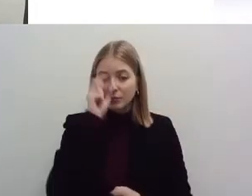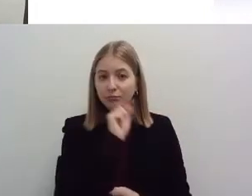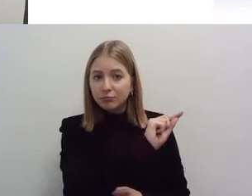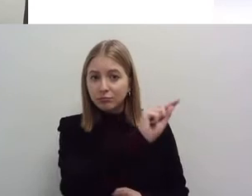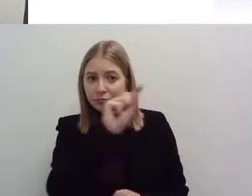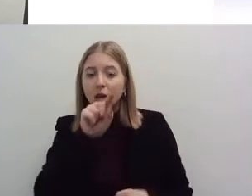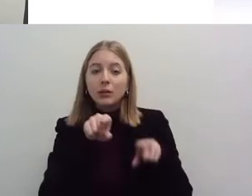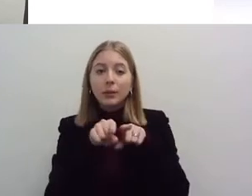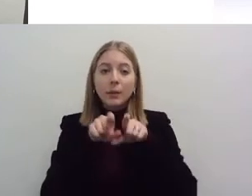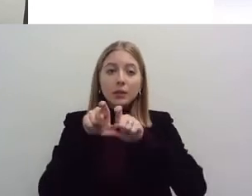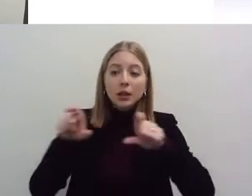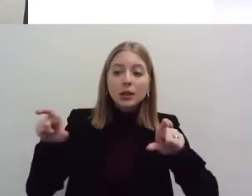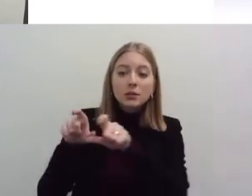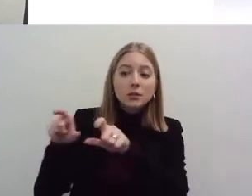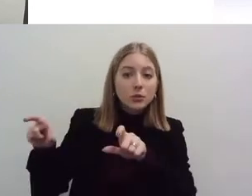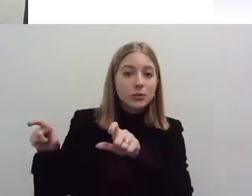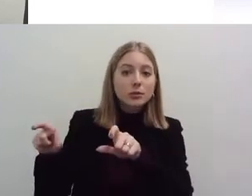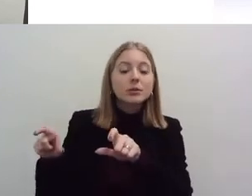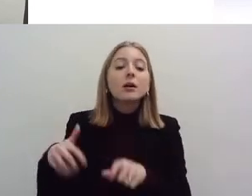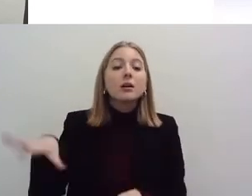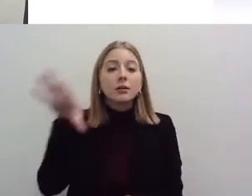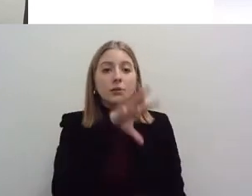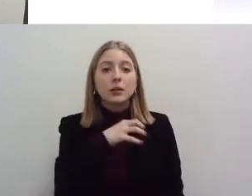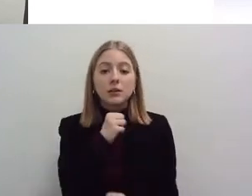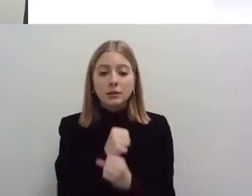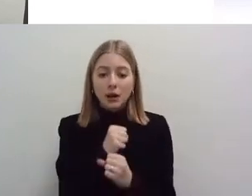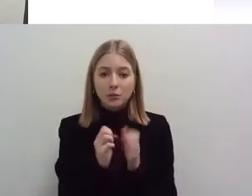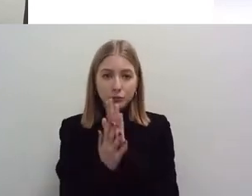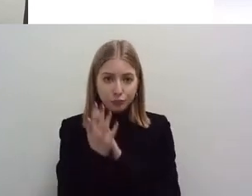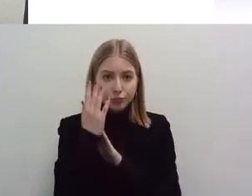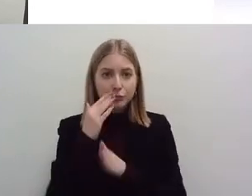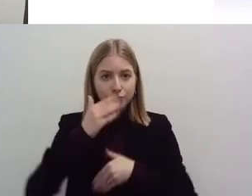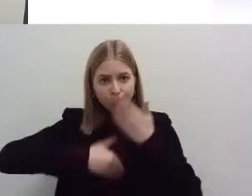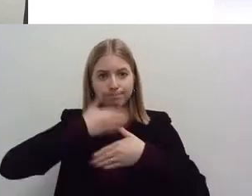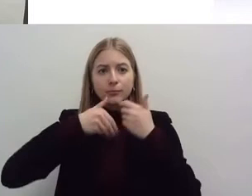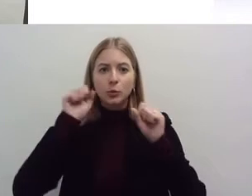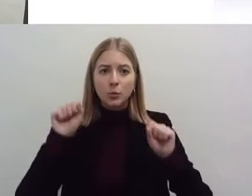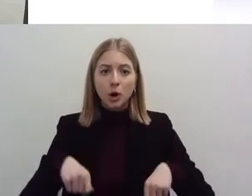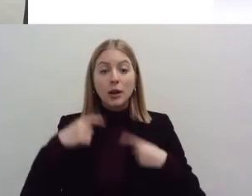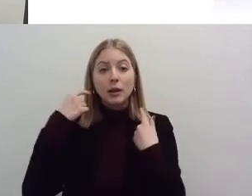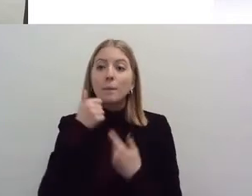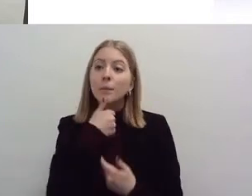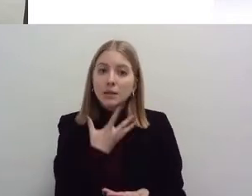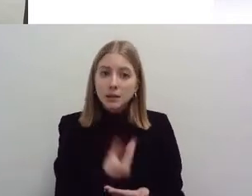others. So we started in 2019, the first year of the project, with a very extensive